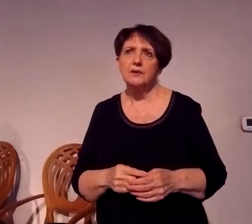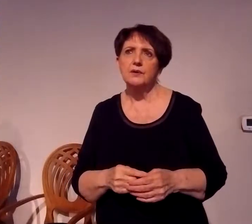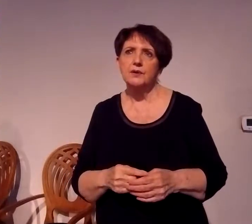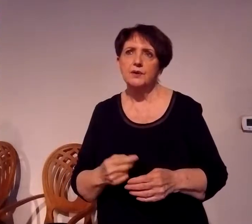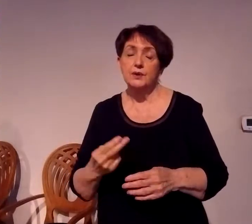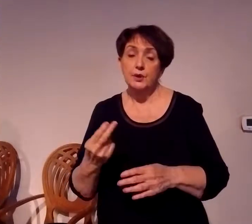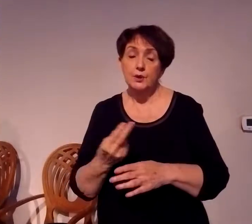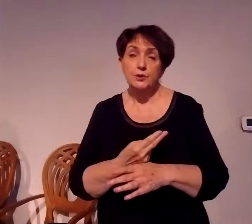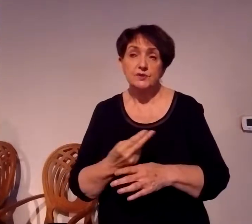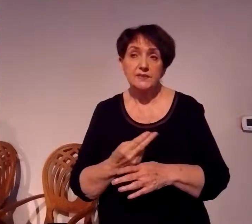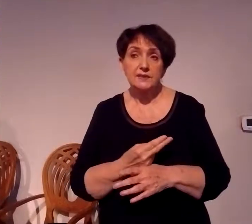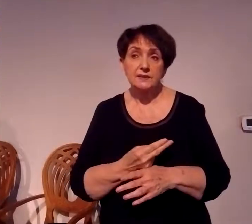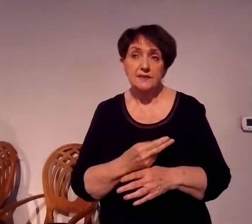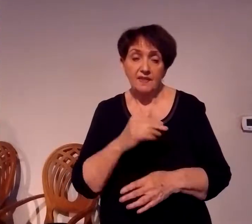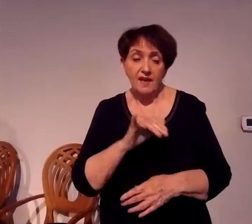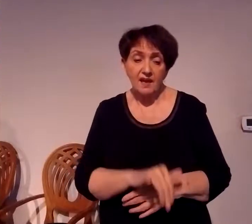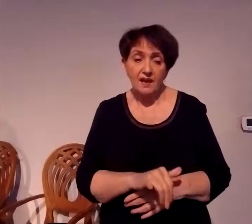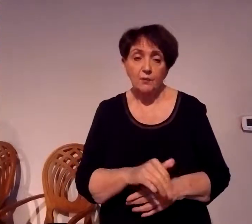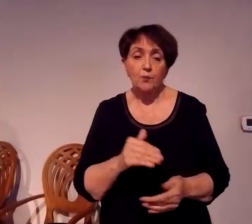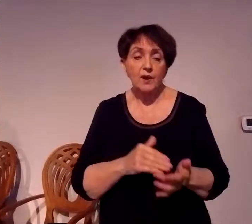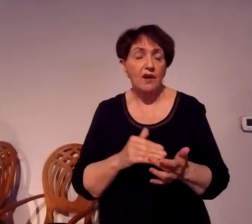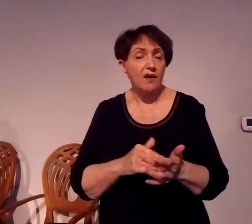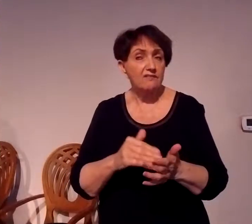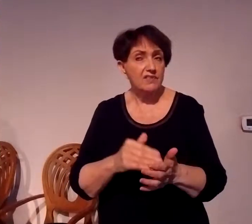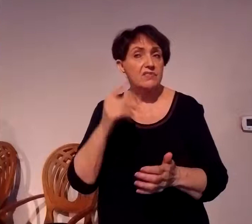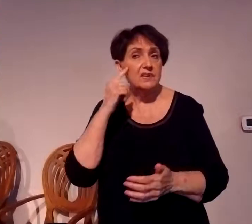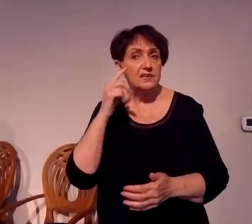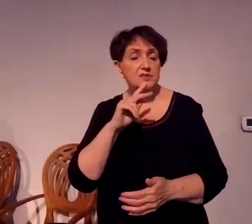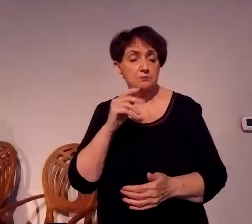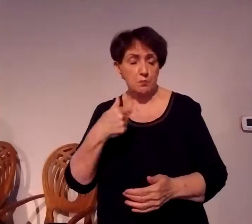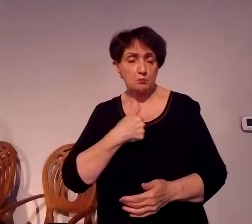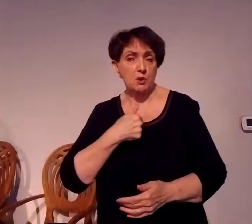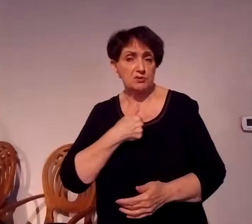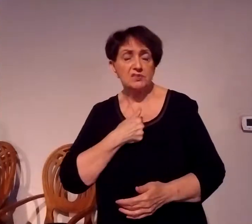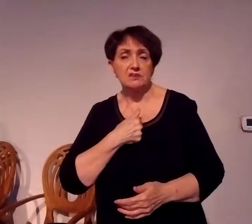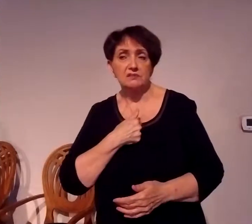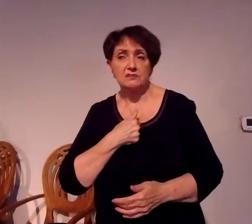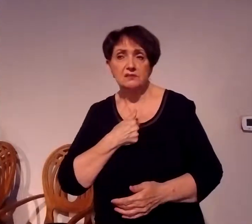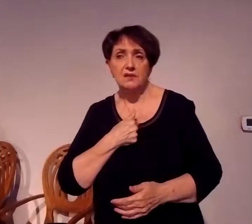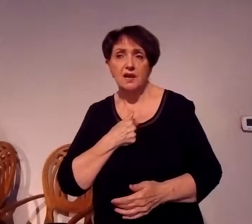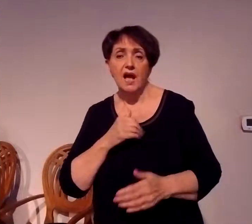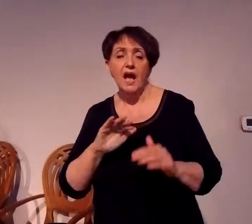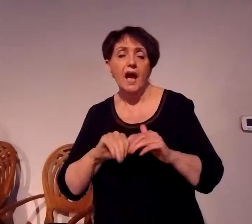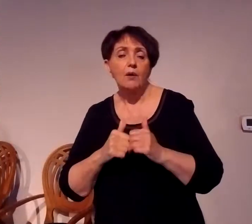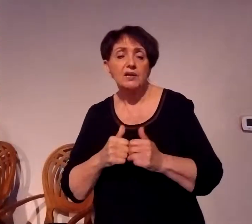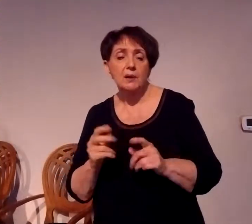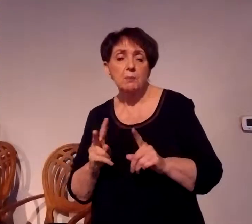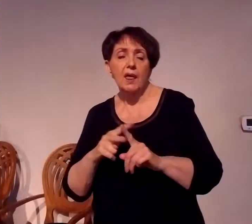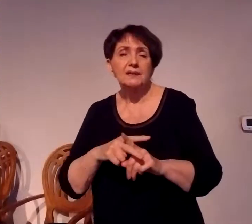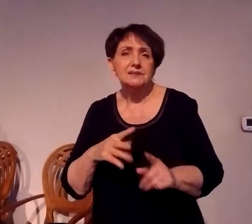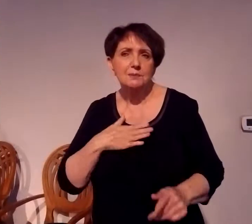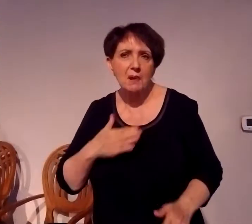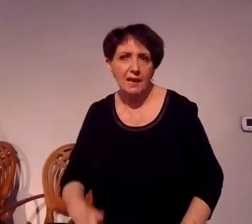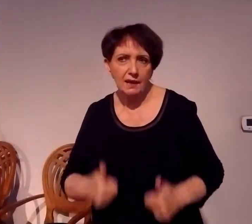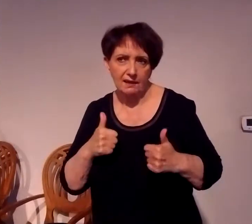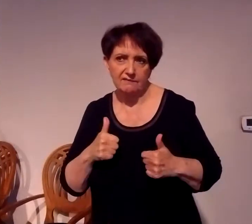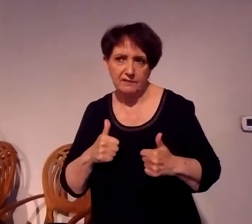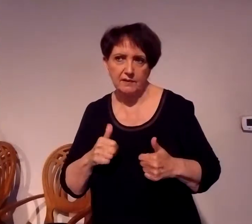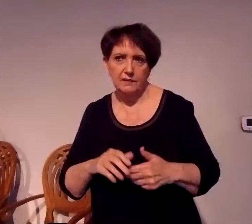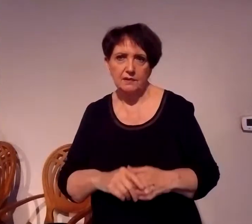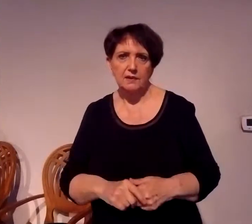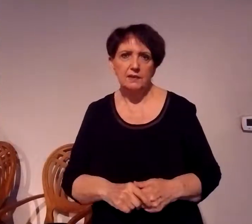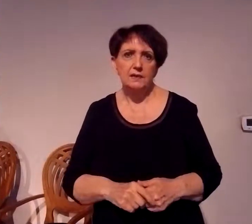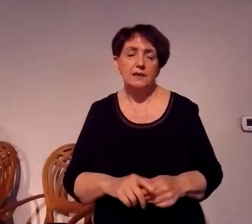we often think of it as very personal and individualized, how these things are applied to my life. And yet,